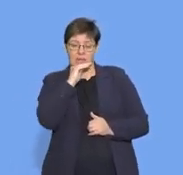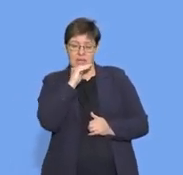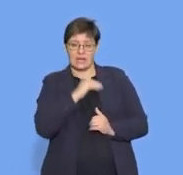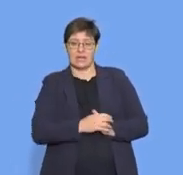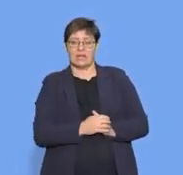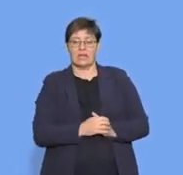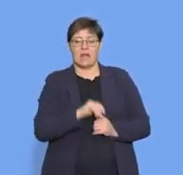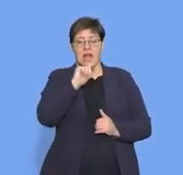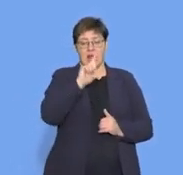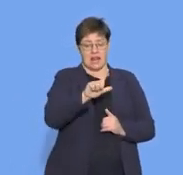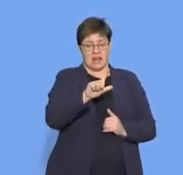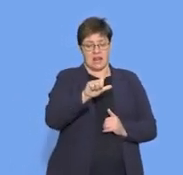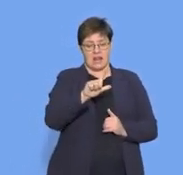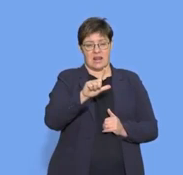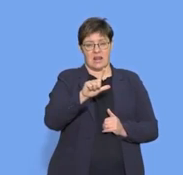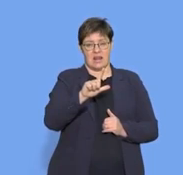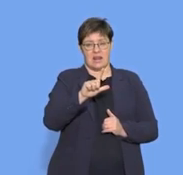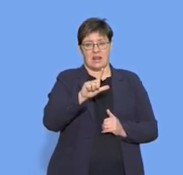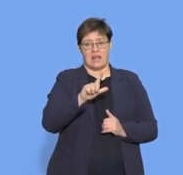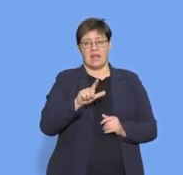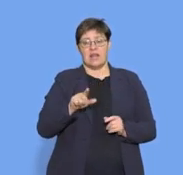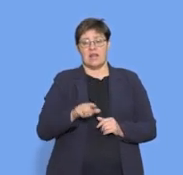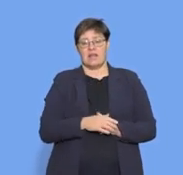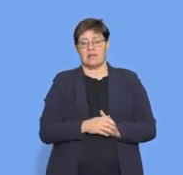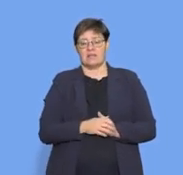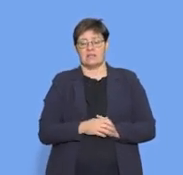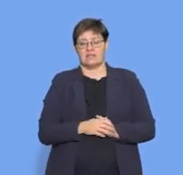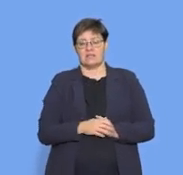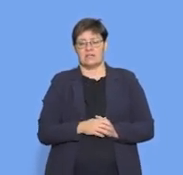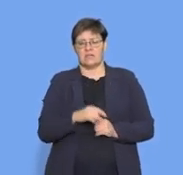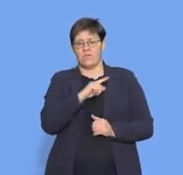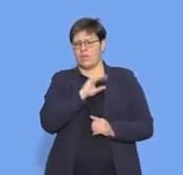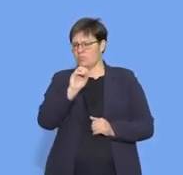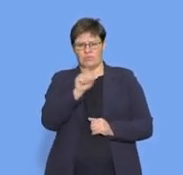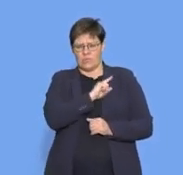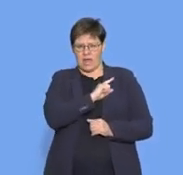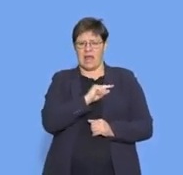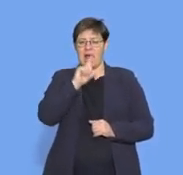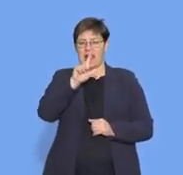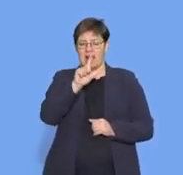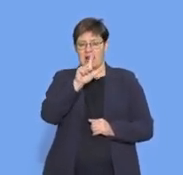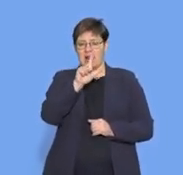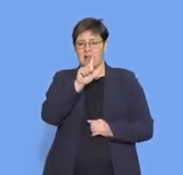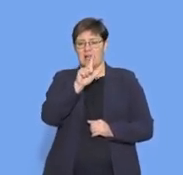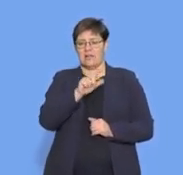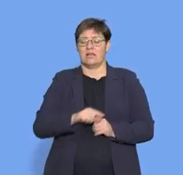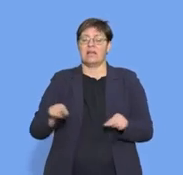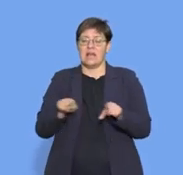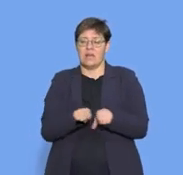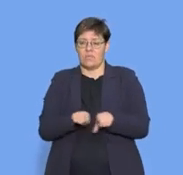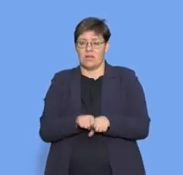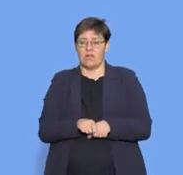we can just say that it is L is equal to 3. Sorry, I don't know why I put that 2 there. It's supposed to